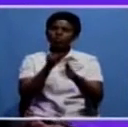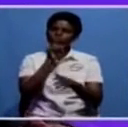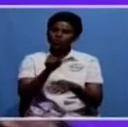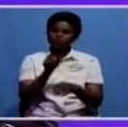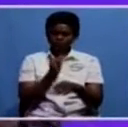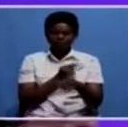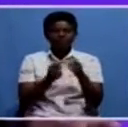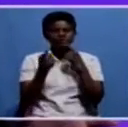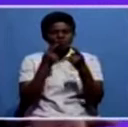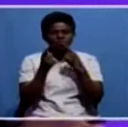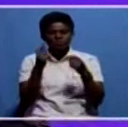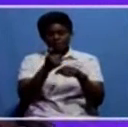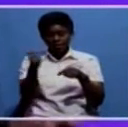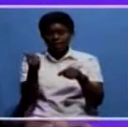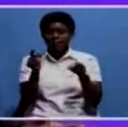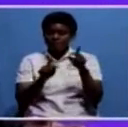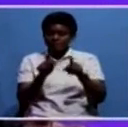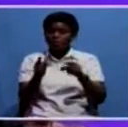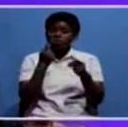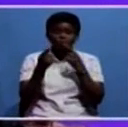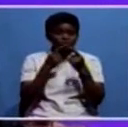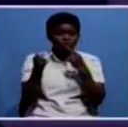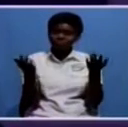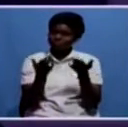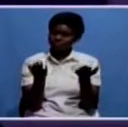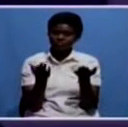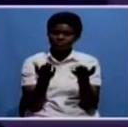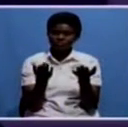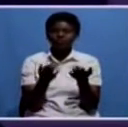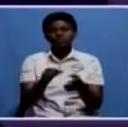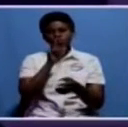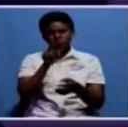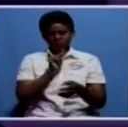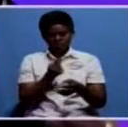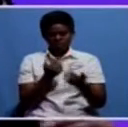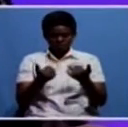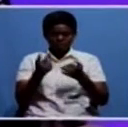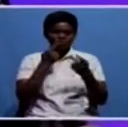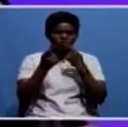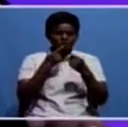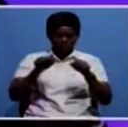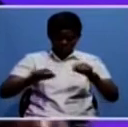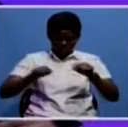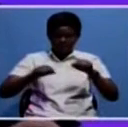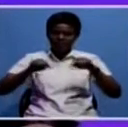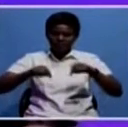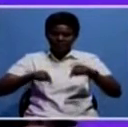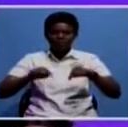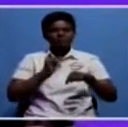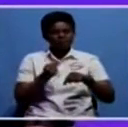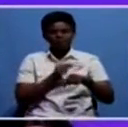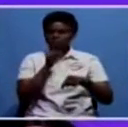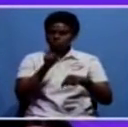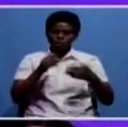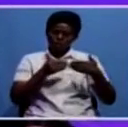it here, in other jurisdictions, people don't even talk about these things. The fact that we are even talking about it here, it is because we are such